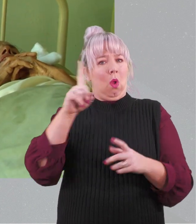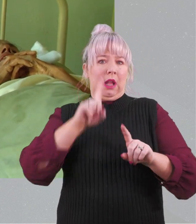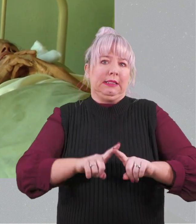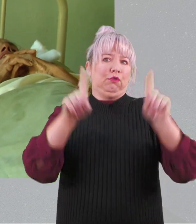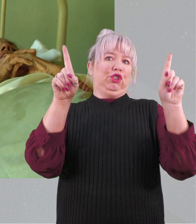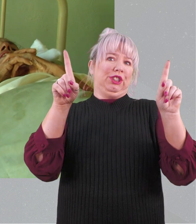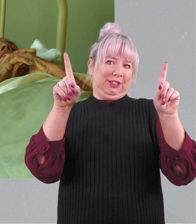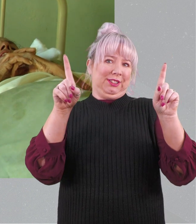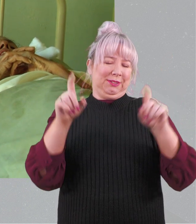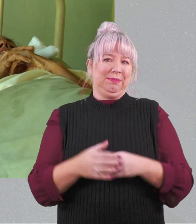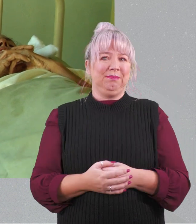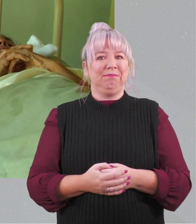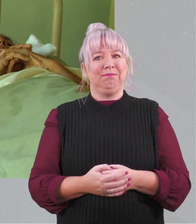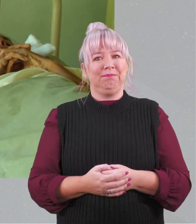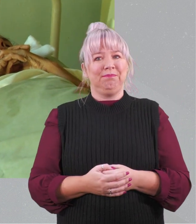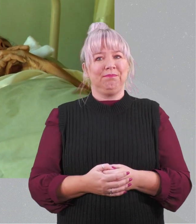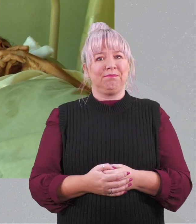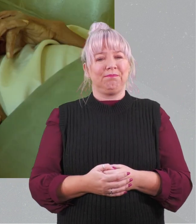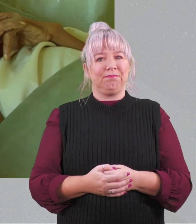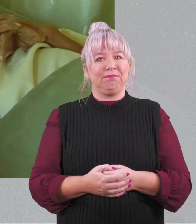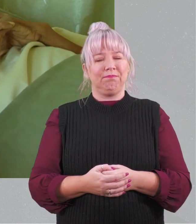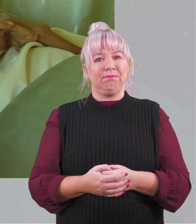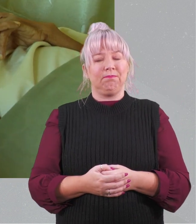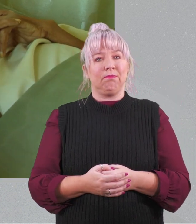so amazingly and so happily different.